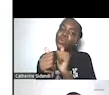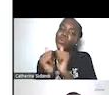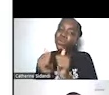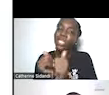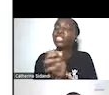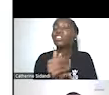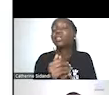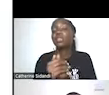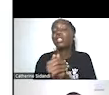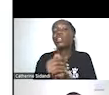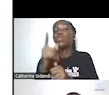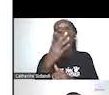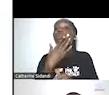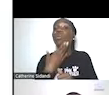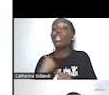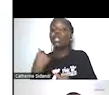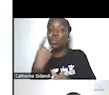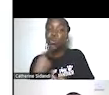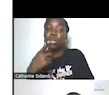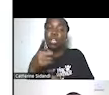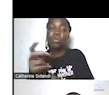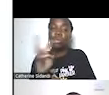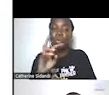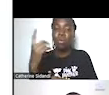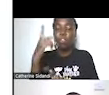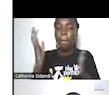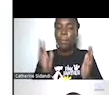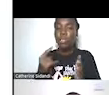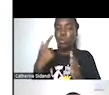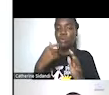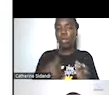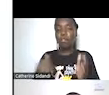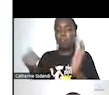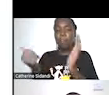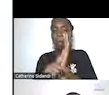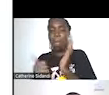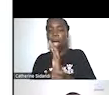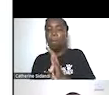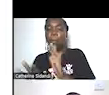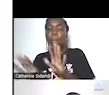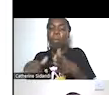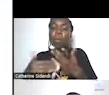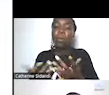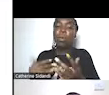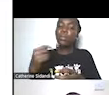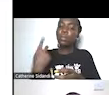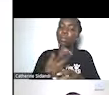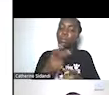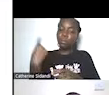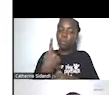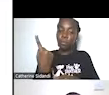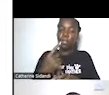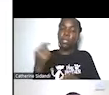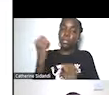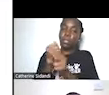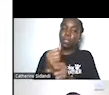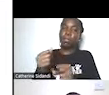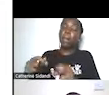legal area? Are we looking for any other person that will have a problem, or we are going to only to deal with murder cases, or only going to do with